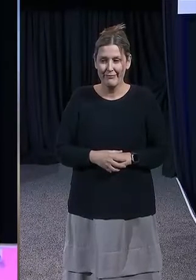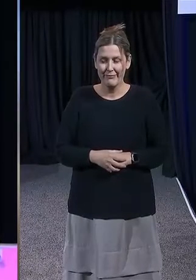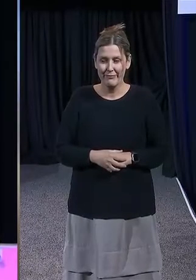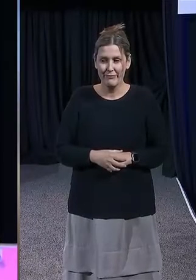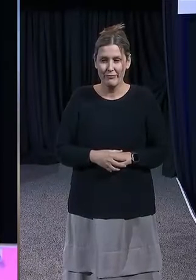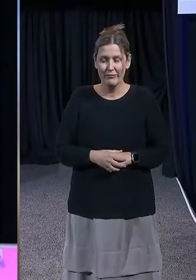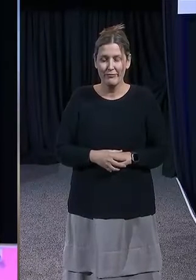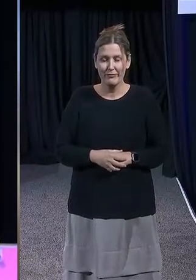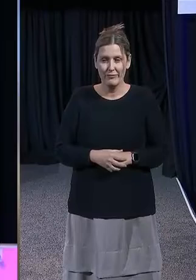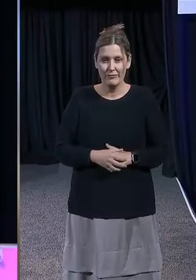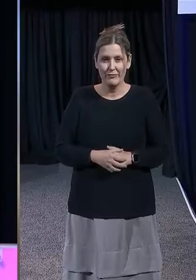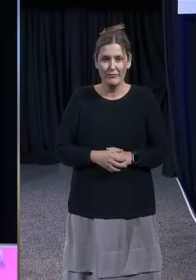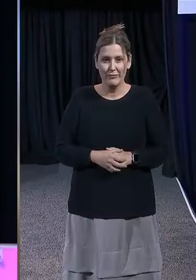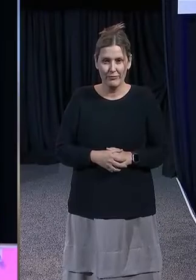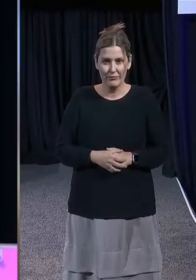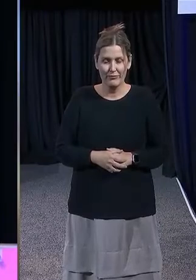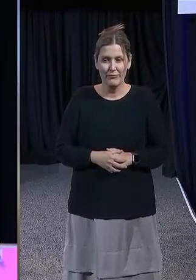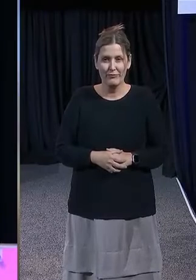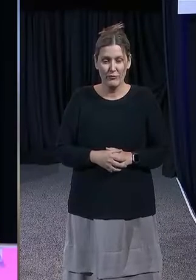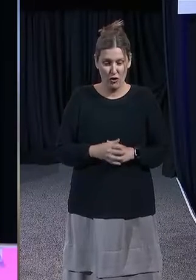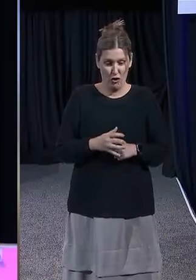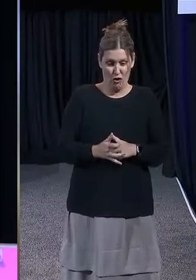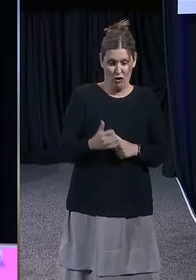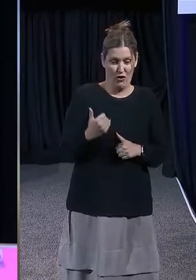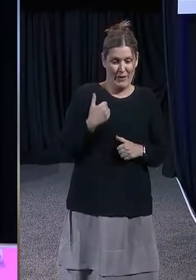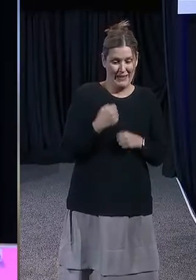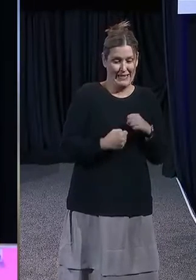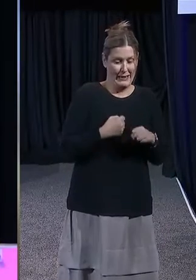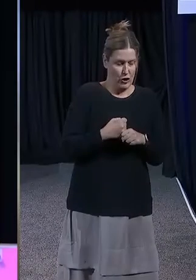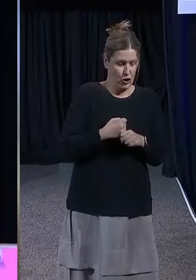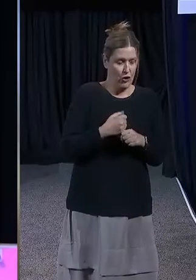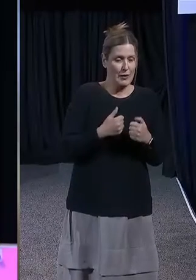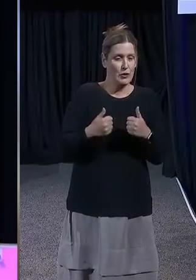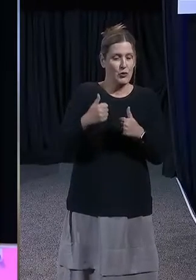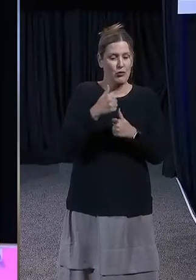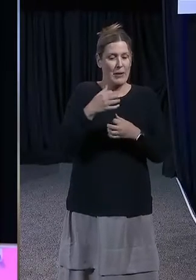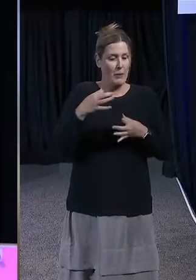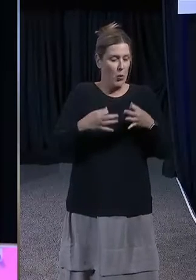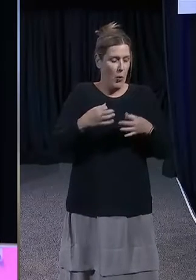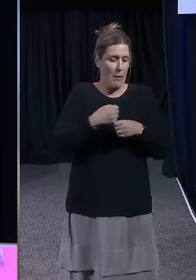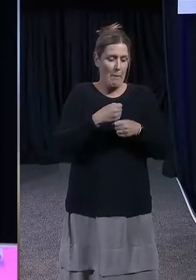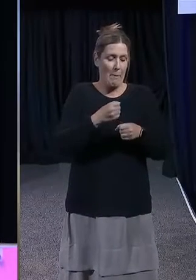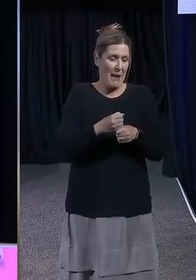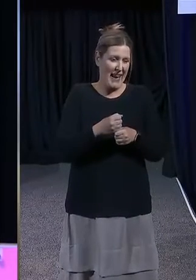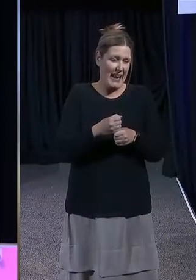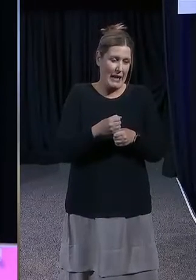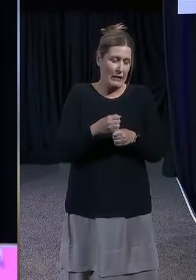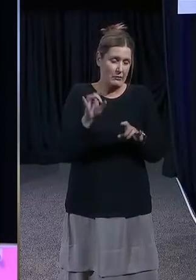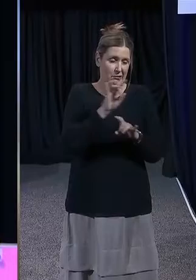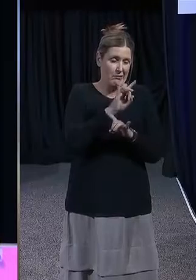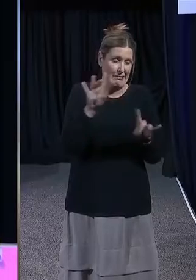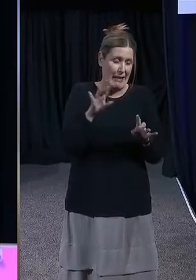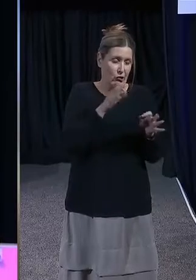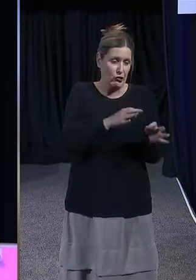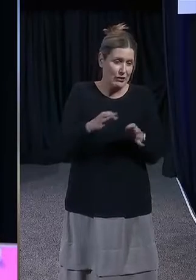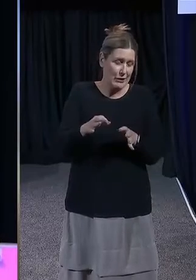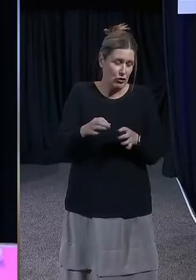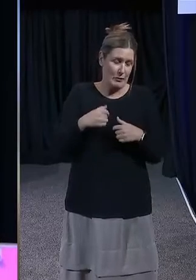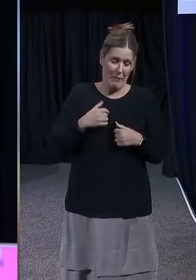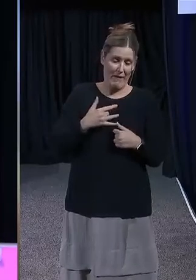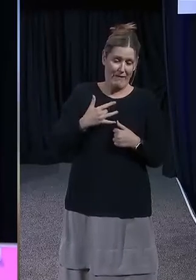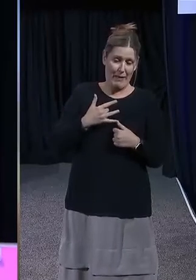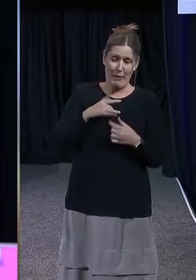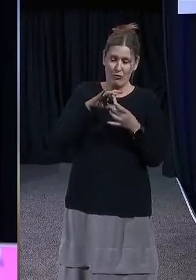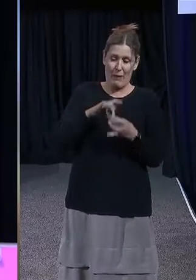You know, earlier this year, as you know, the Supreme Court made what I think is an absolutely disastrous decision